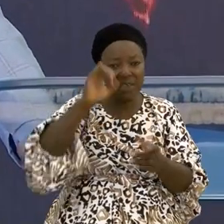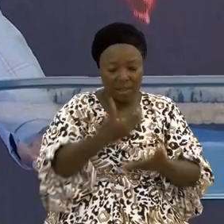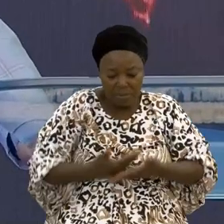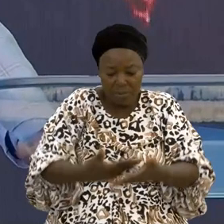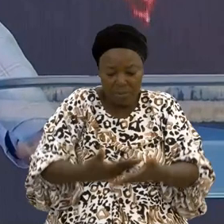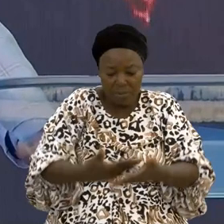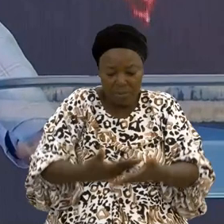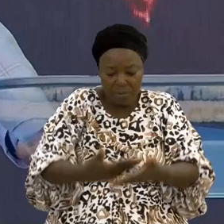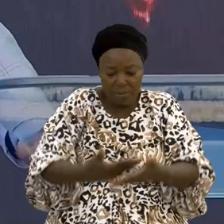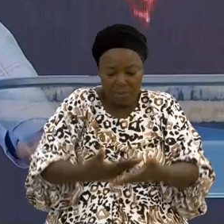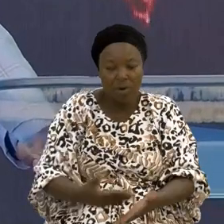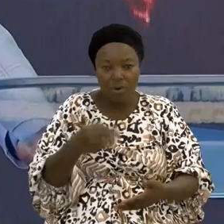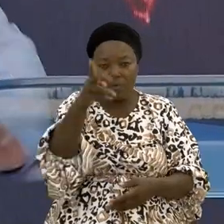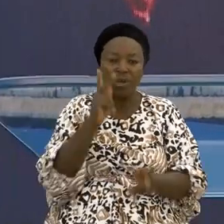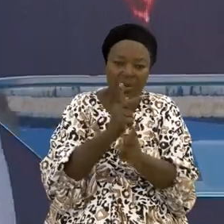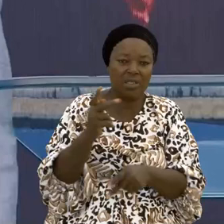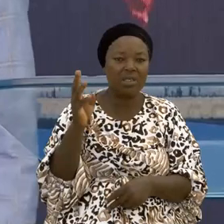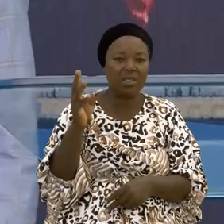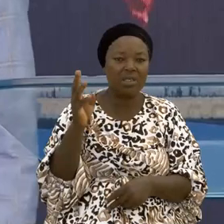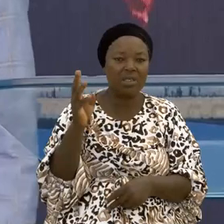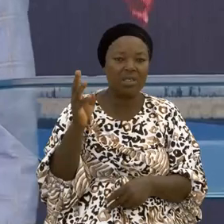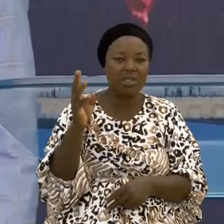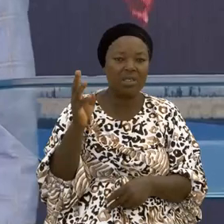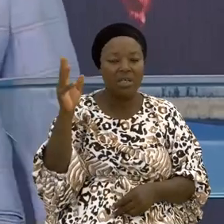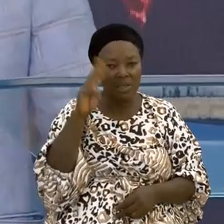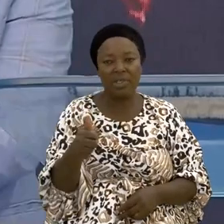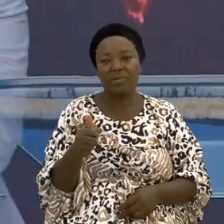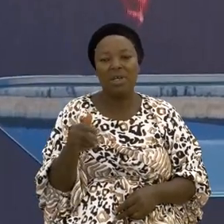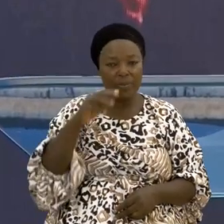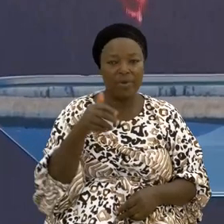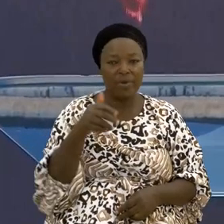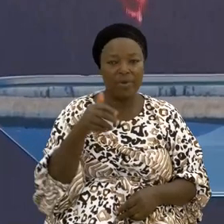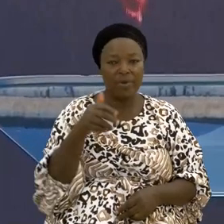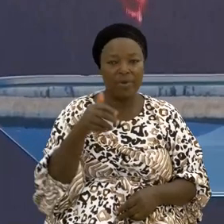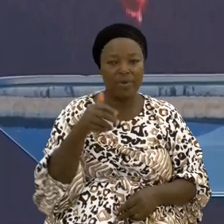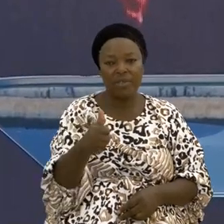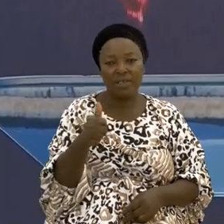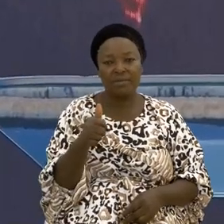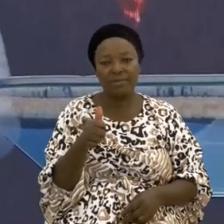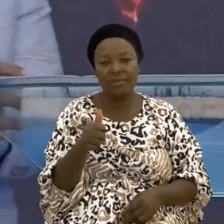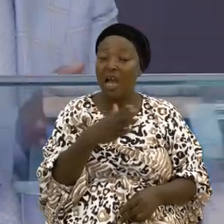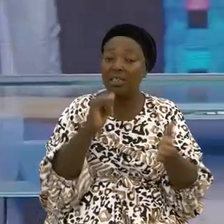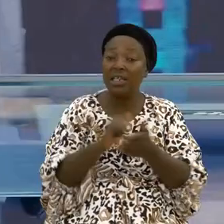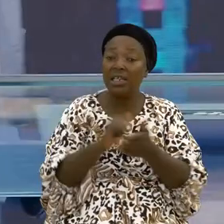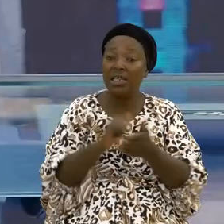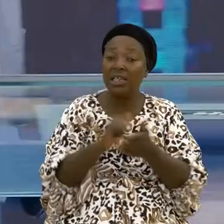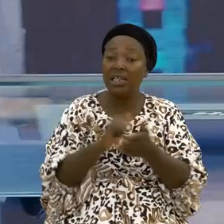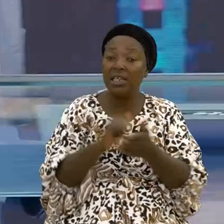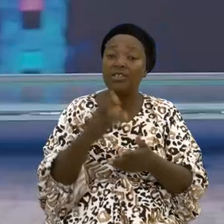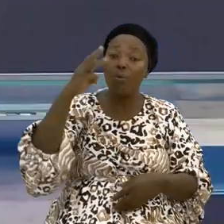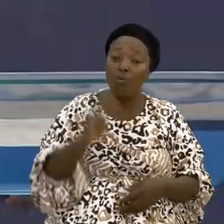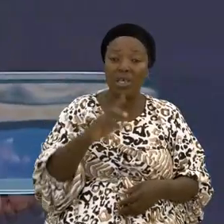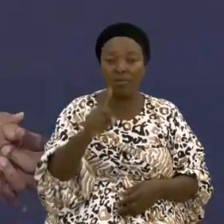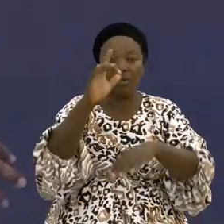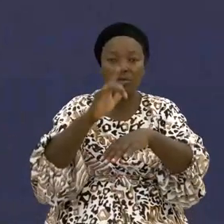God keepeth himself. Keepeth himself, keepeth himself, and that wicked